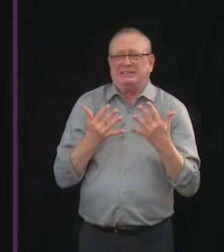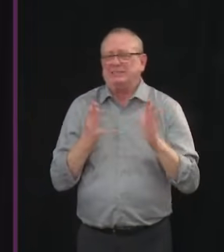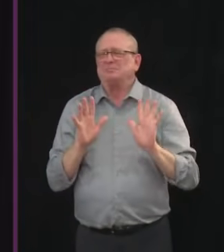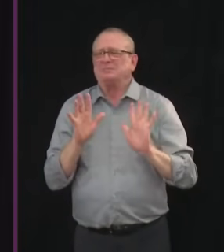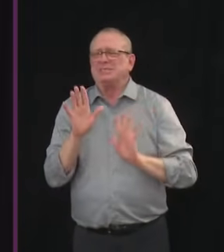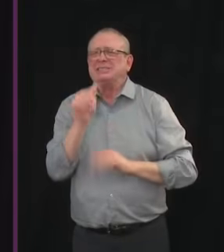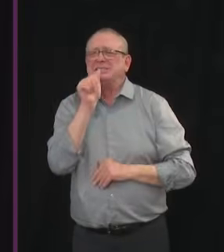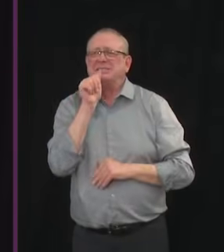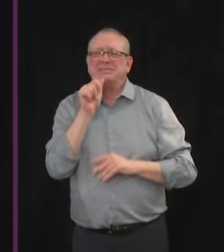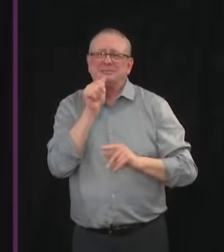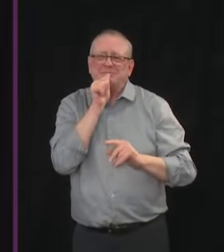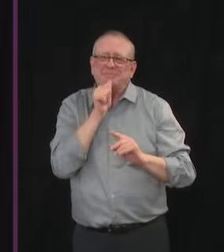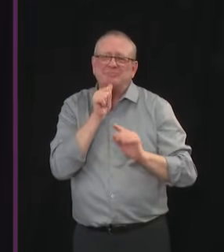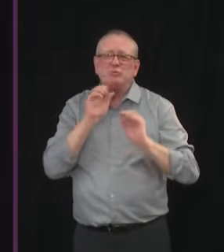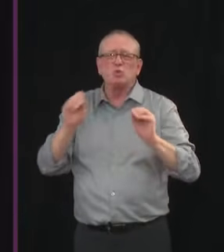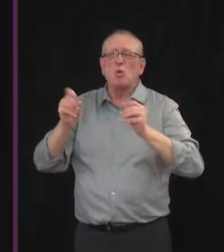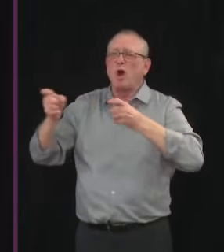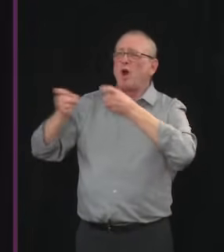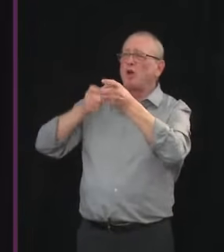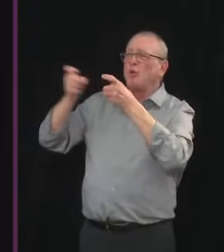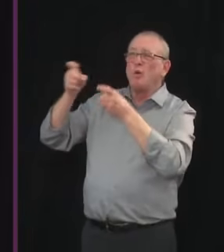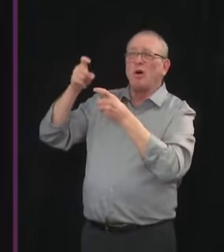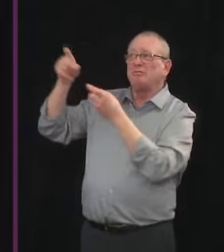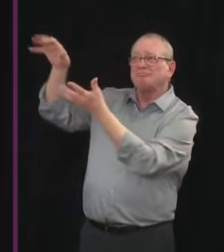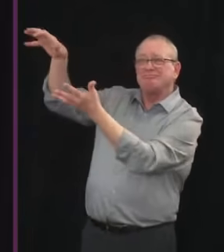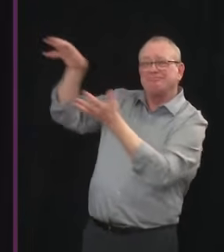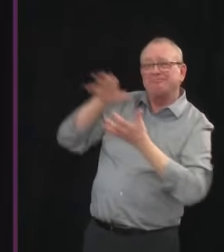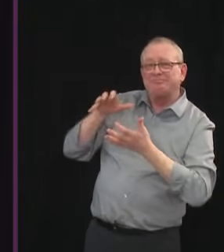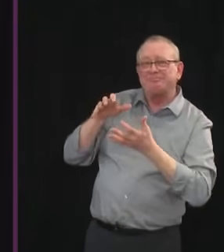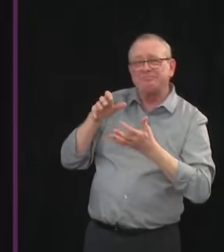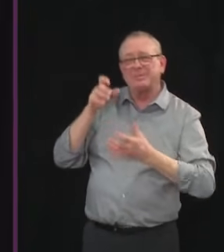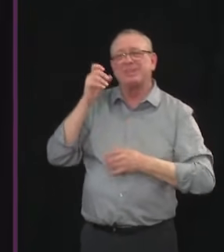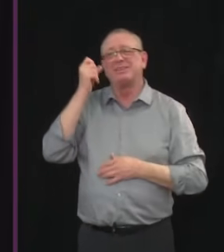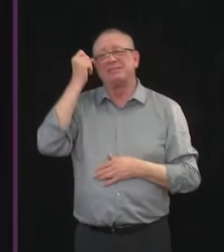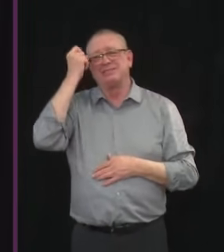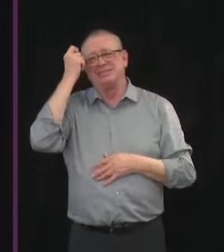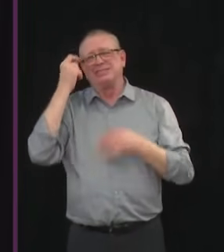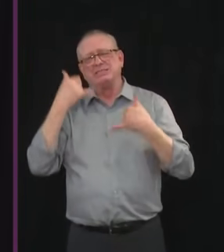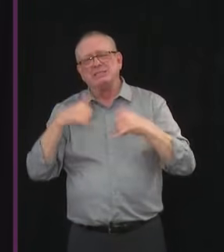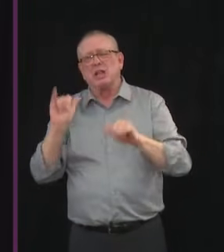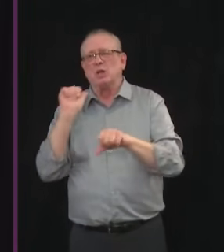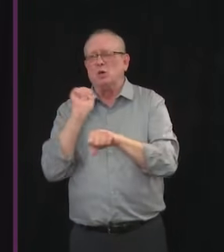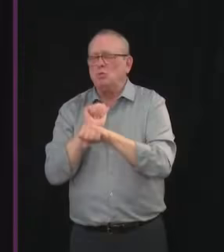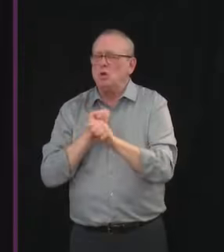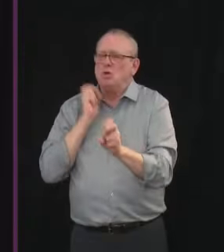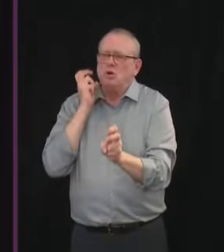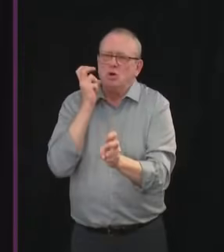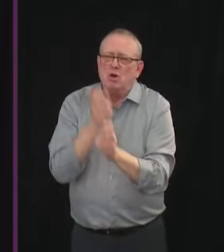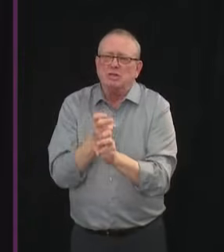available, we are working hard to immunize Albertans as safely and effectively as possible.